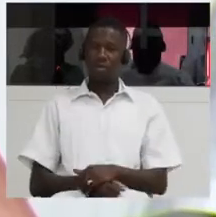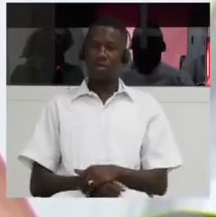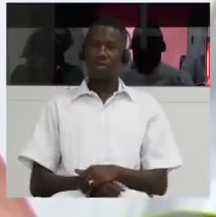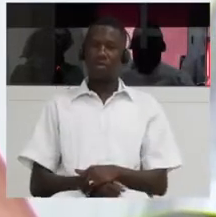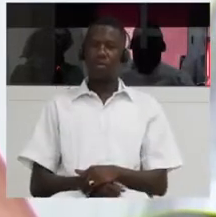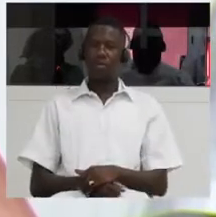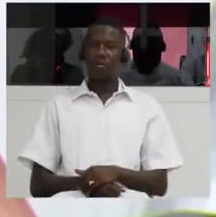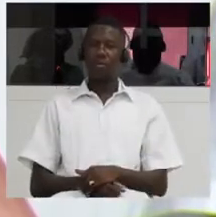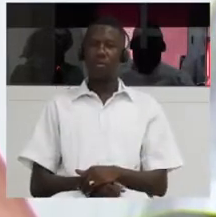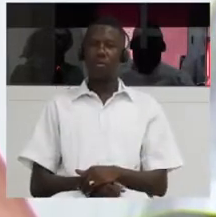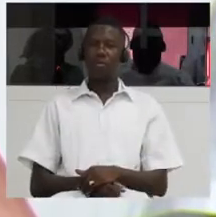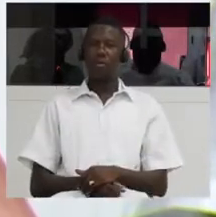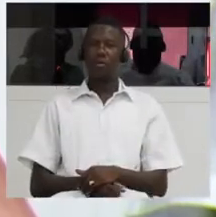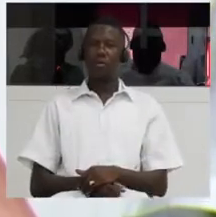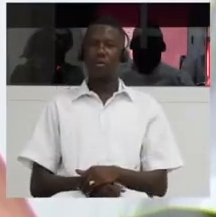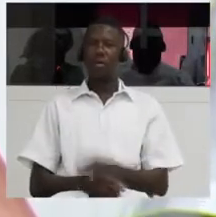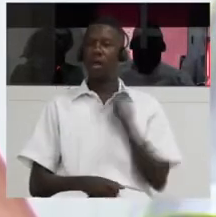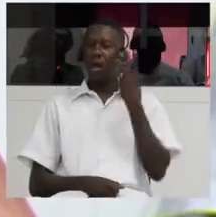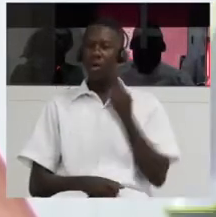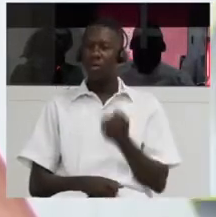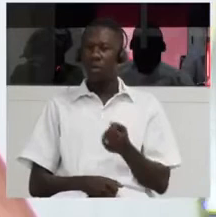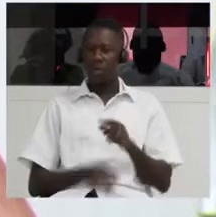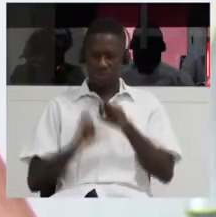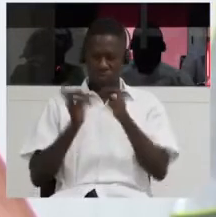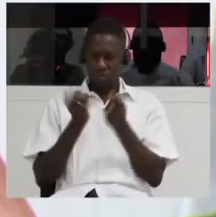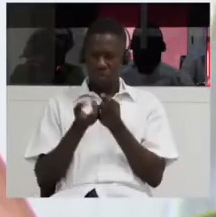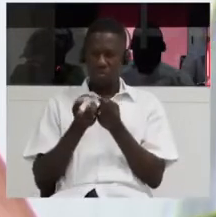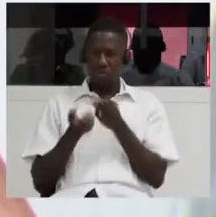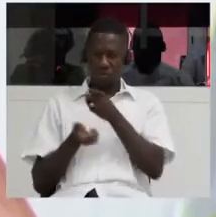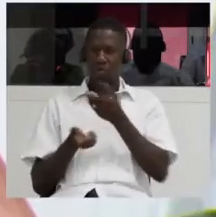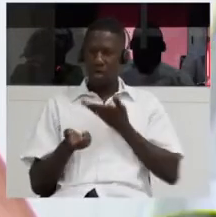How many drums did you carry? I removed all and